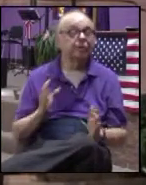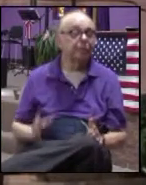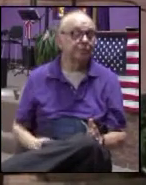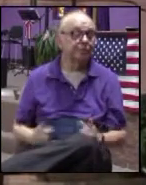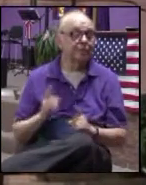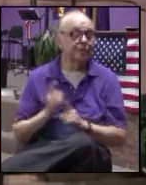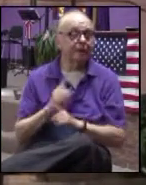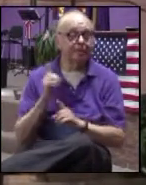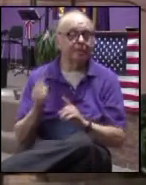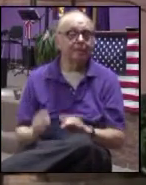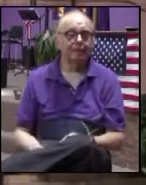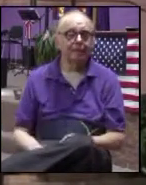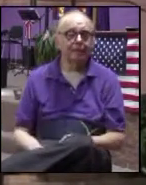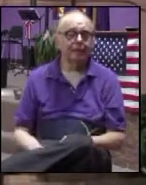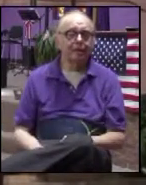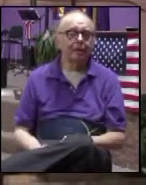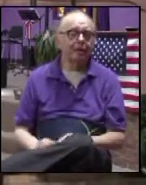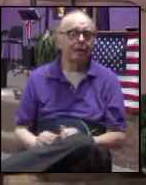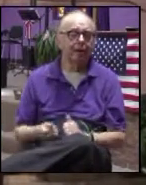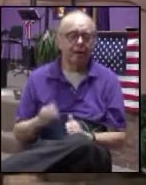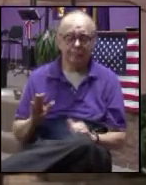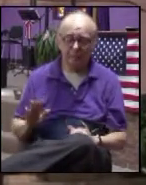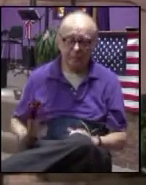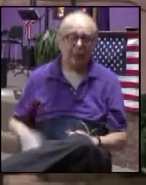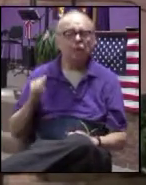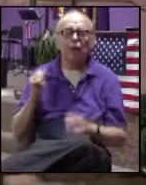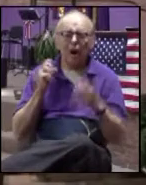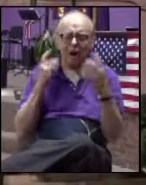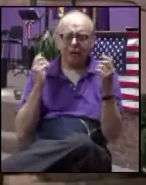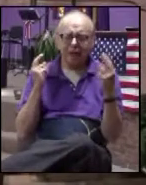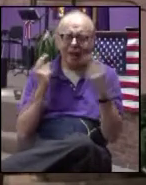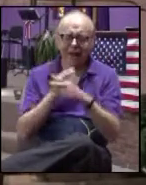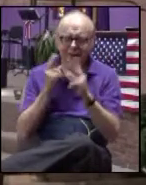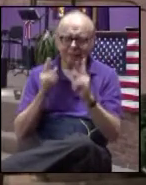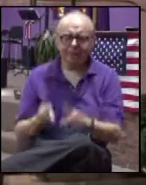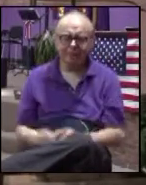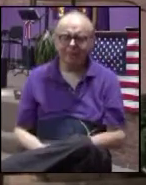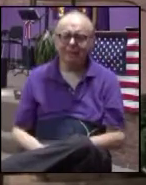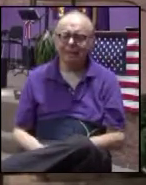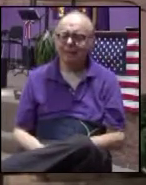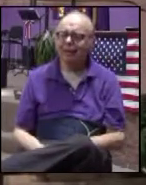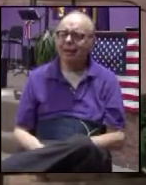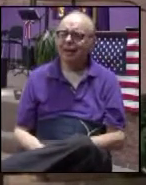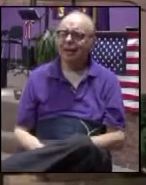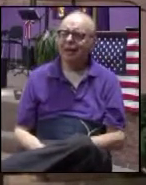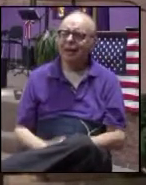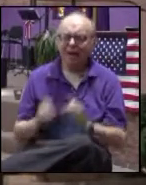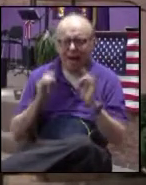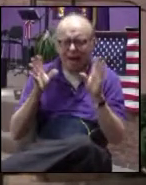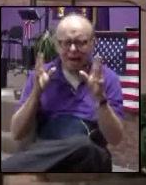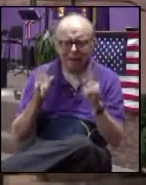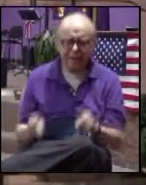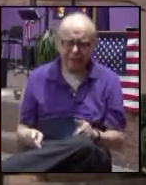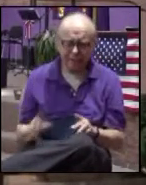I'm a dog hater. That's what a Christian